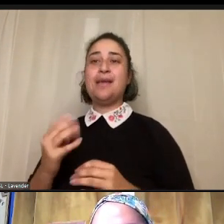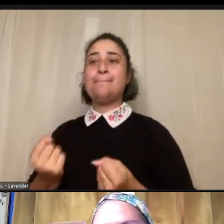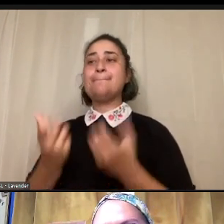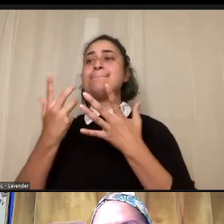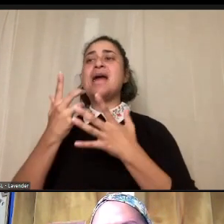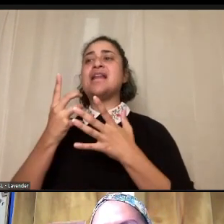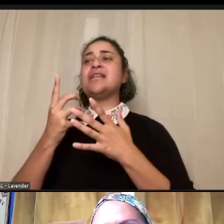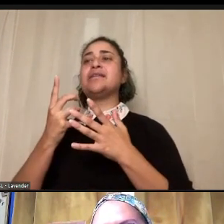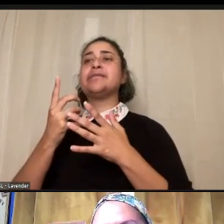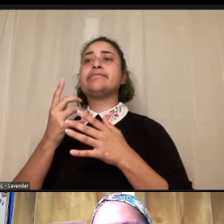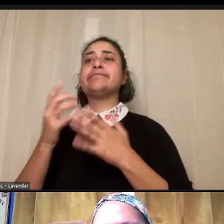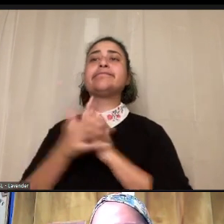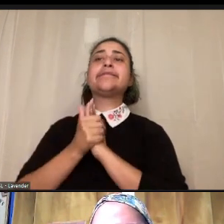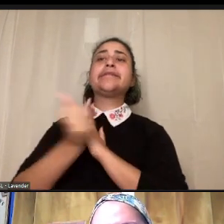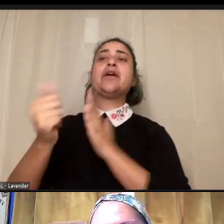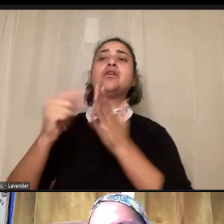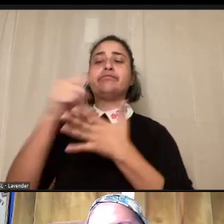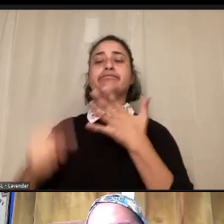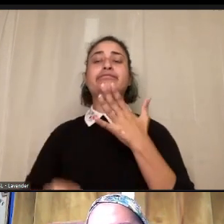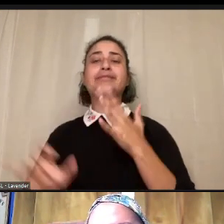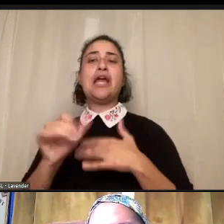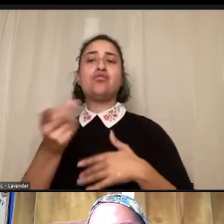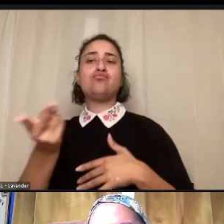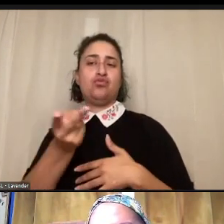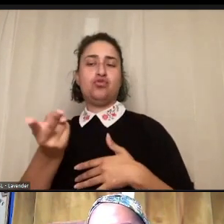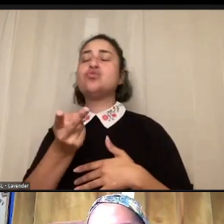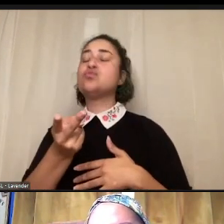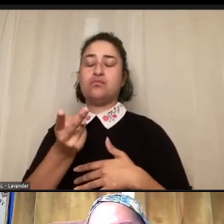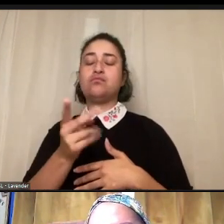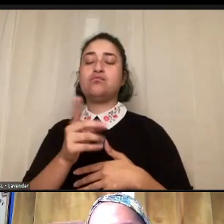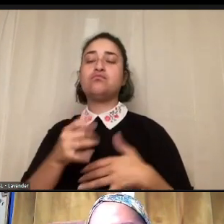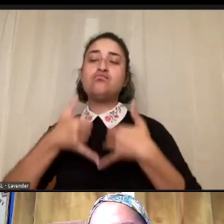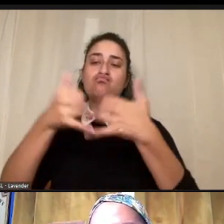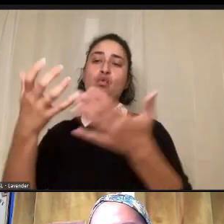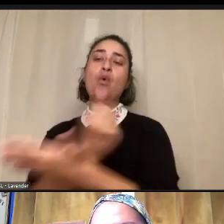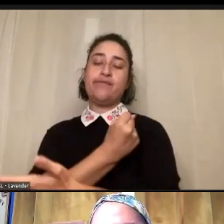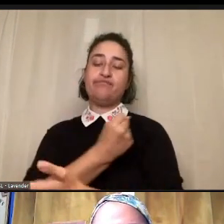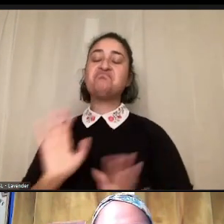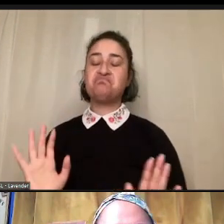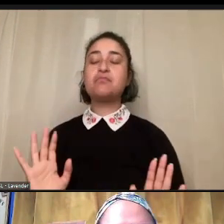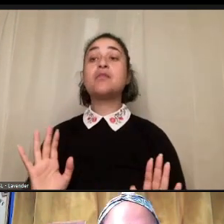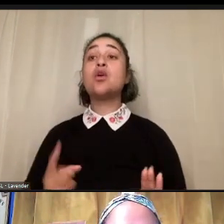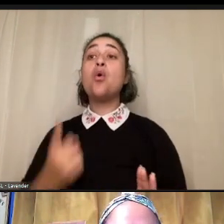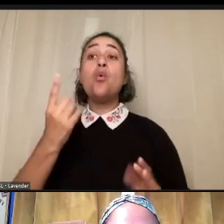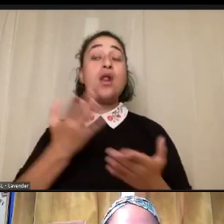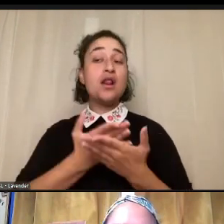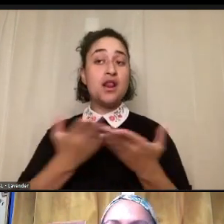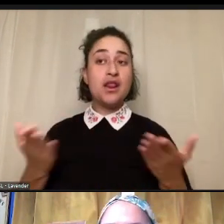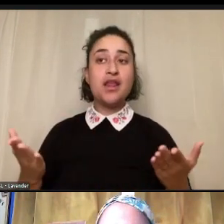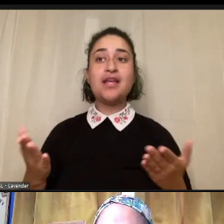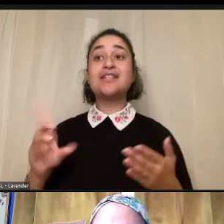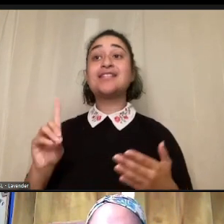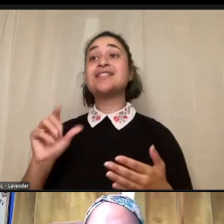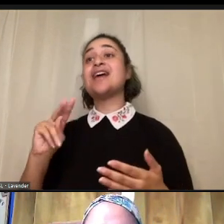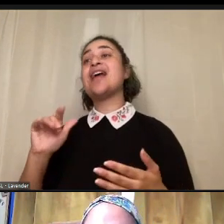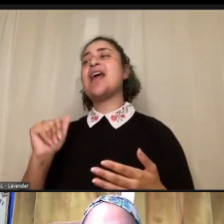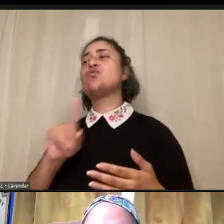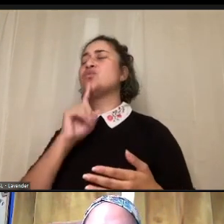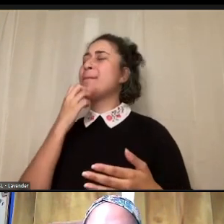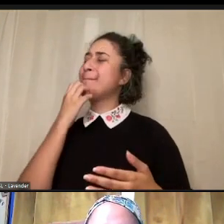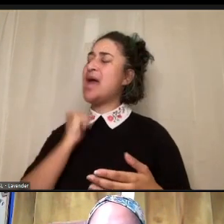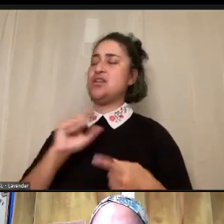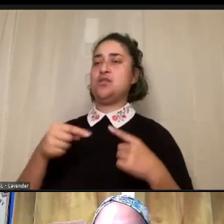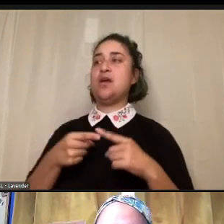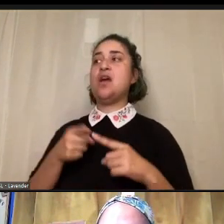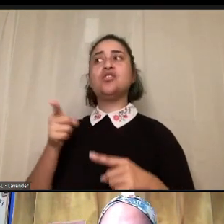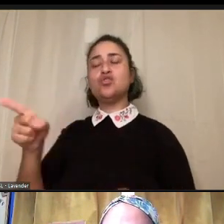are the first two recipients. And so one of the things that Diane was so passionate about, as she was a really